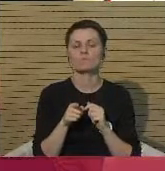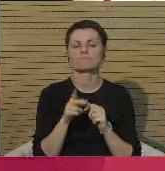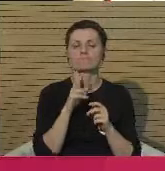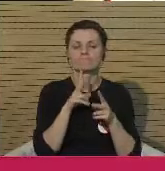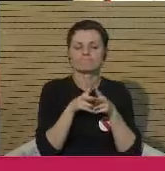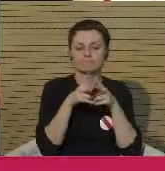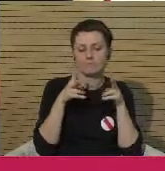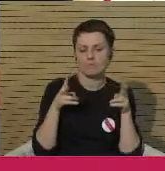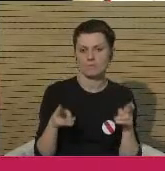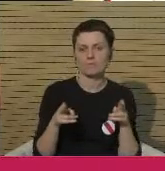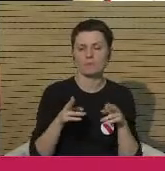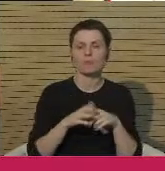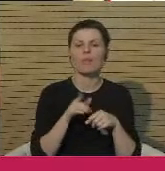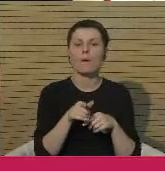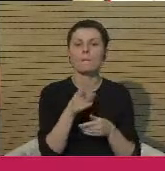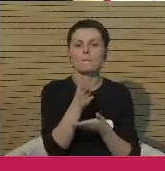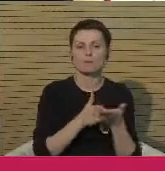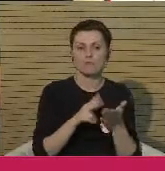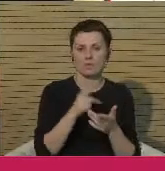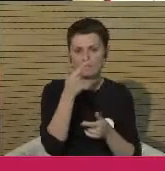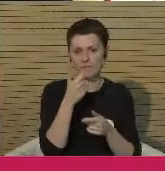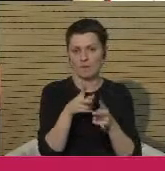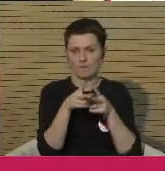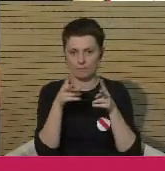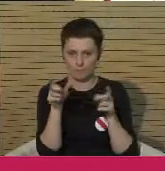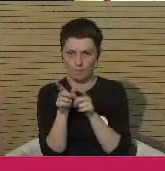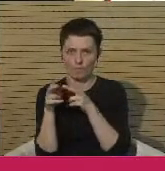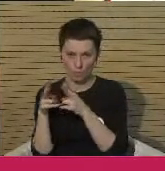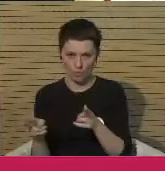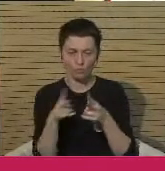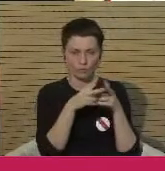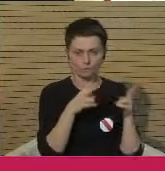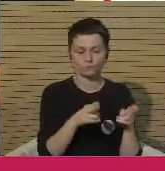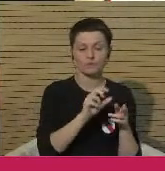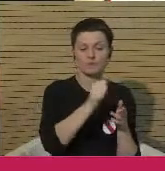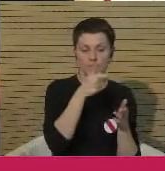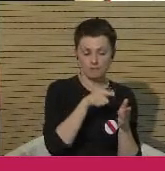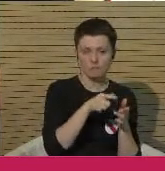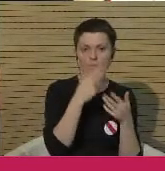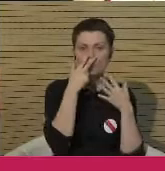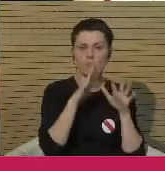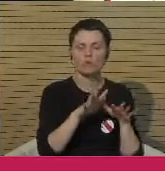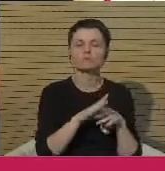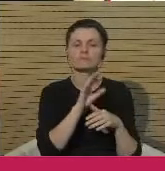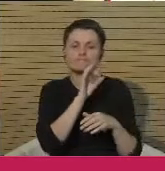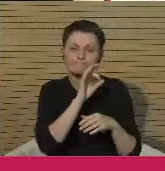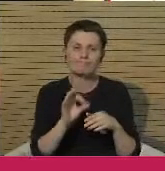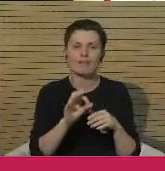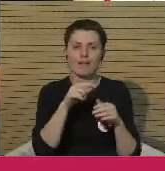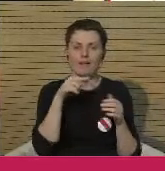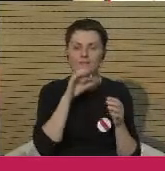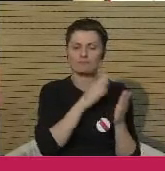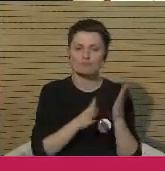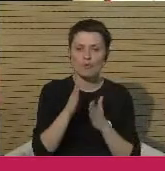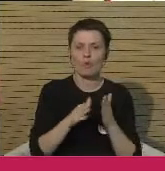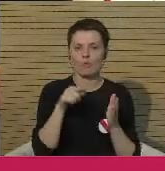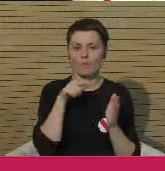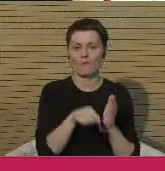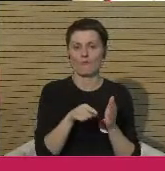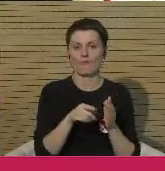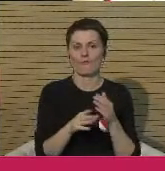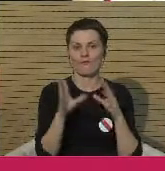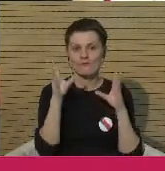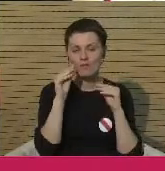tonight is a module, has two modules. In the first module,